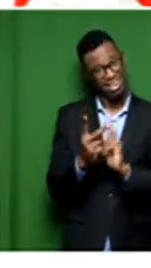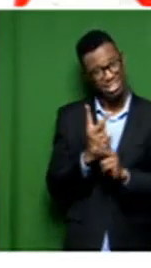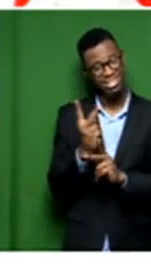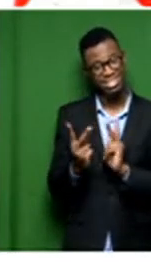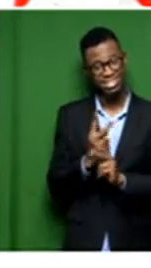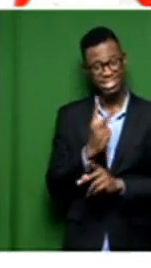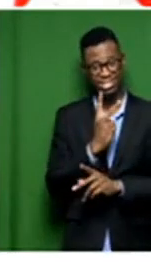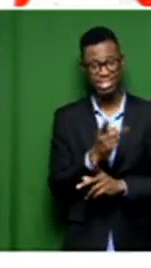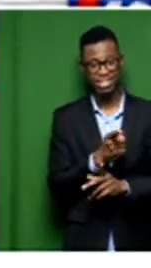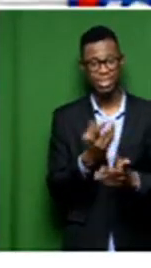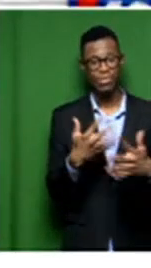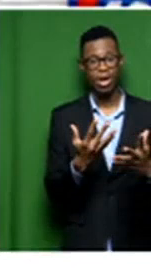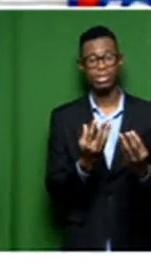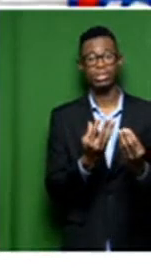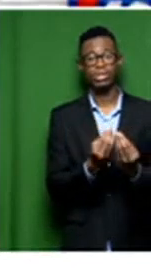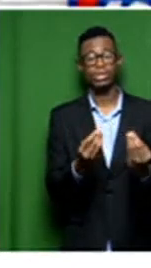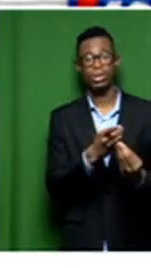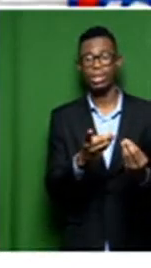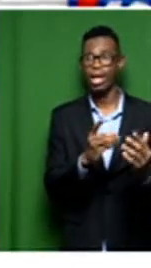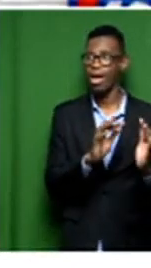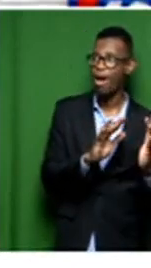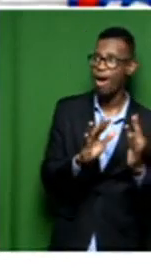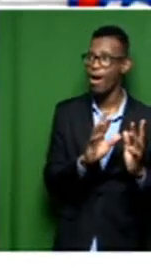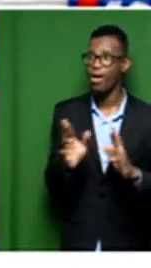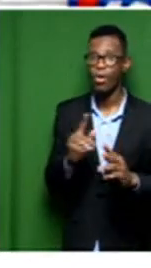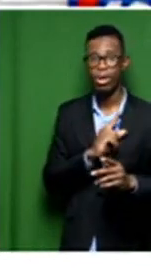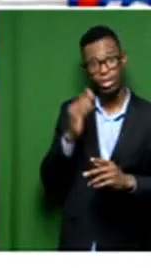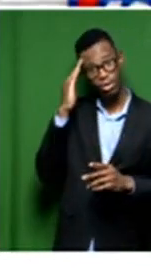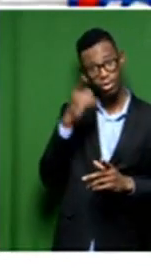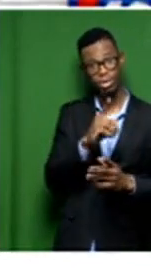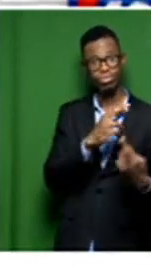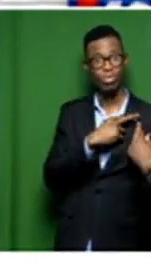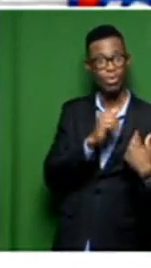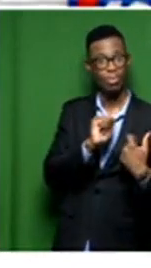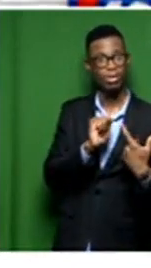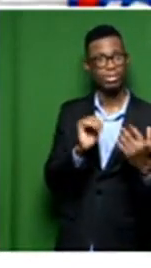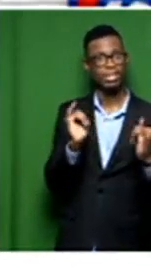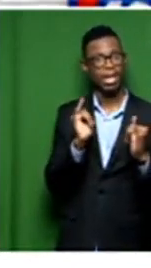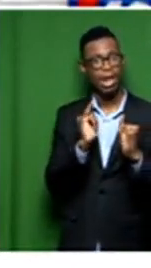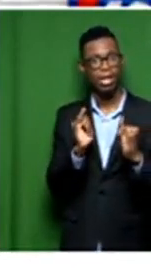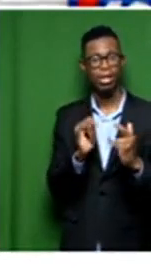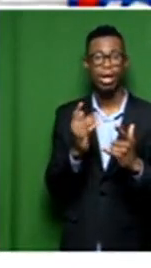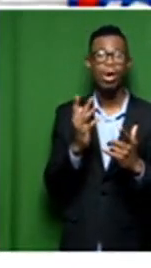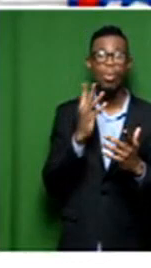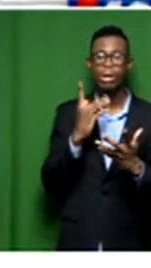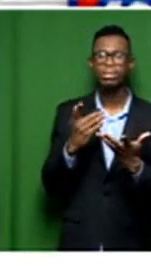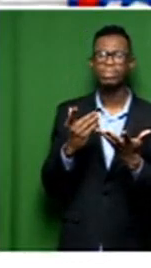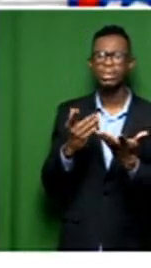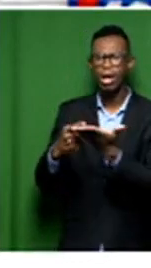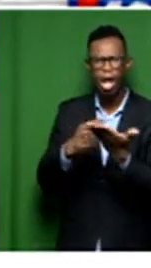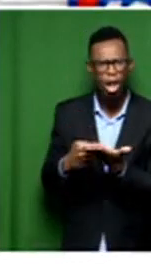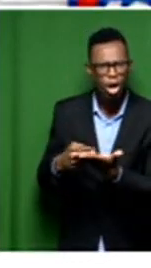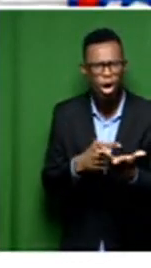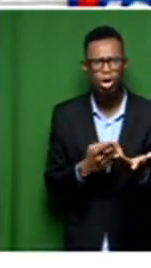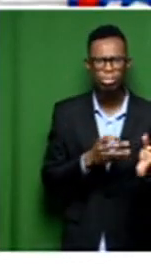how seriously children queue up. They know that this is something that is a very big responsibility. And after going through dialogue processes and